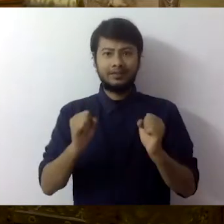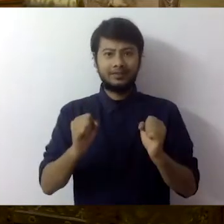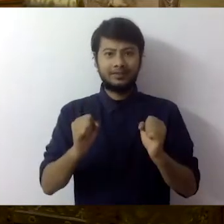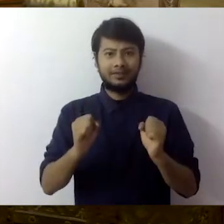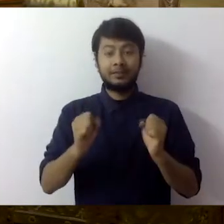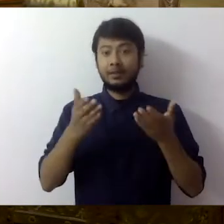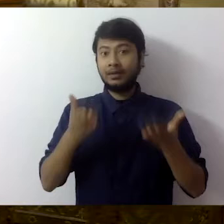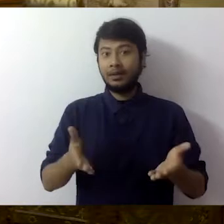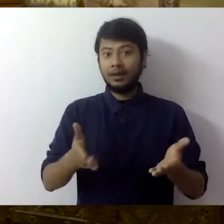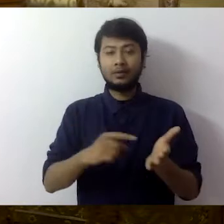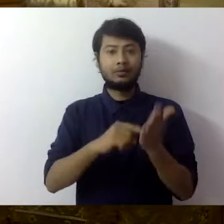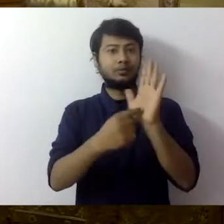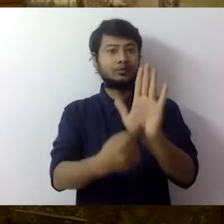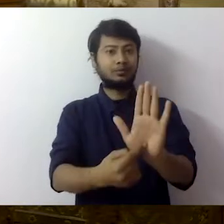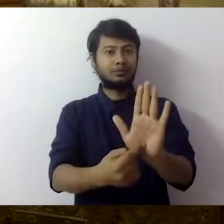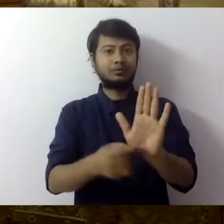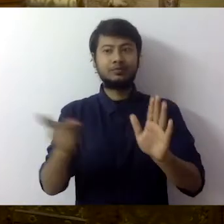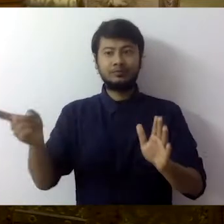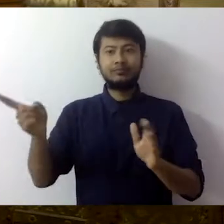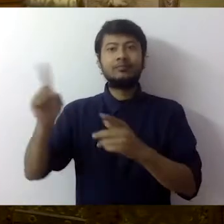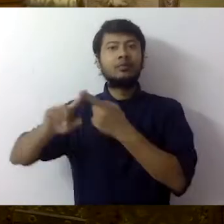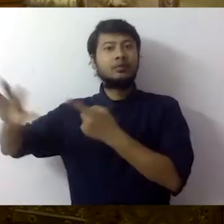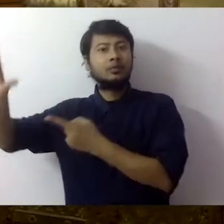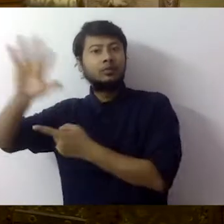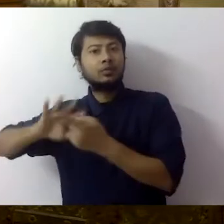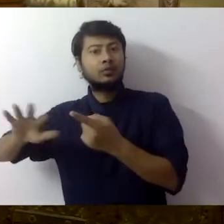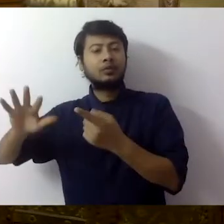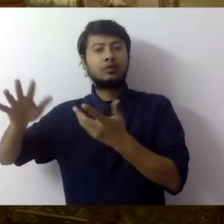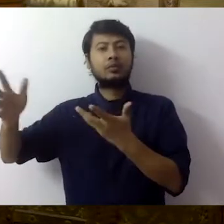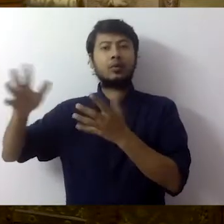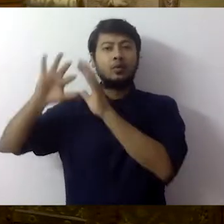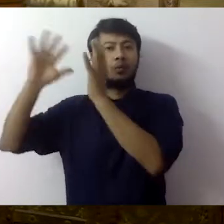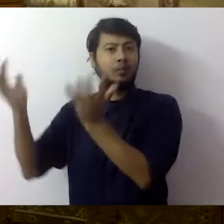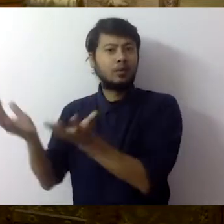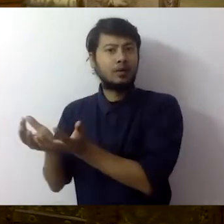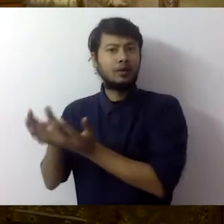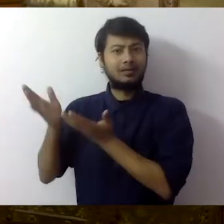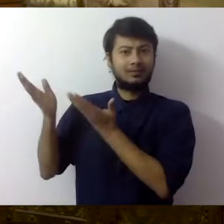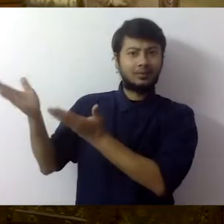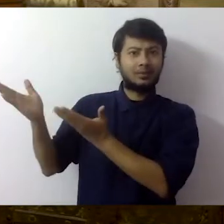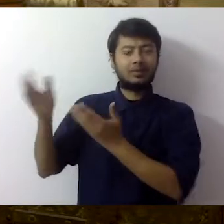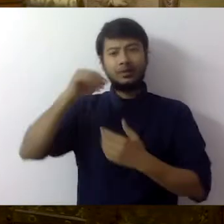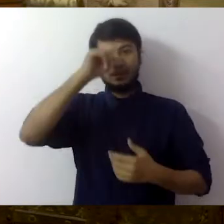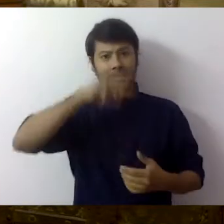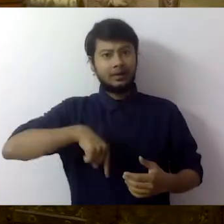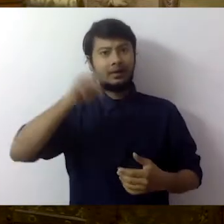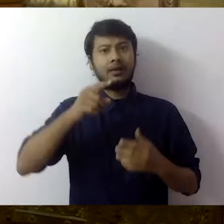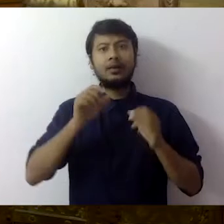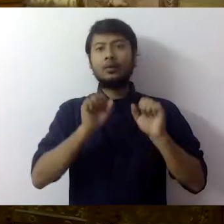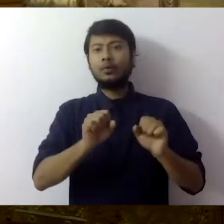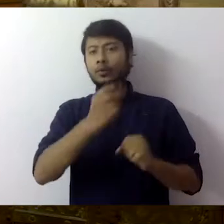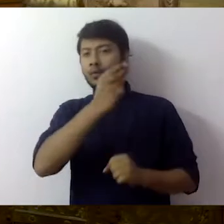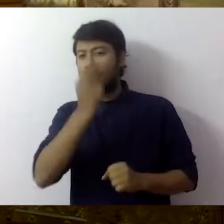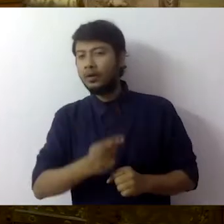institutions. This video traces the journey and making of two popular prints from 19th